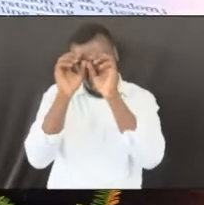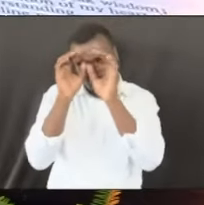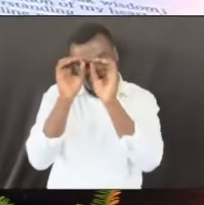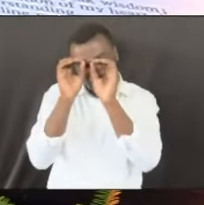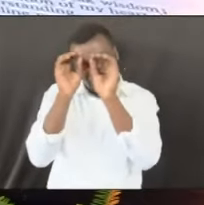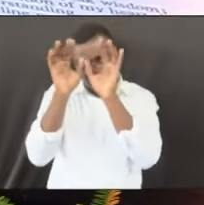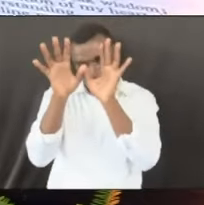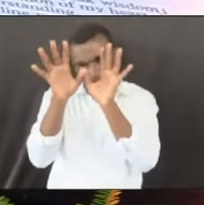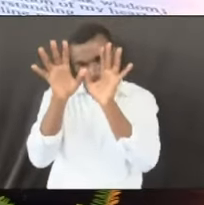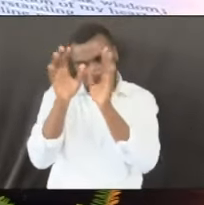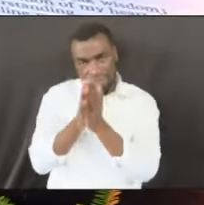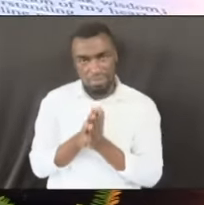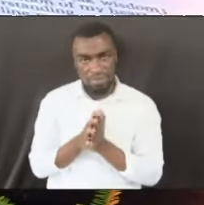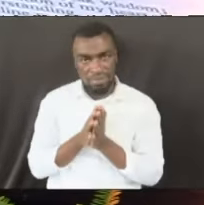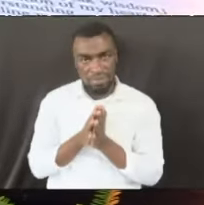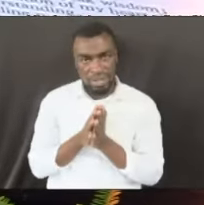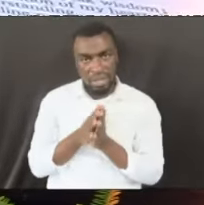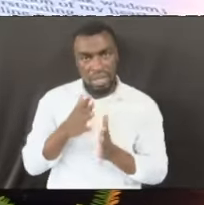terms of